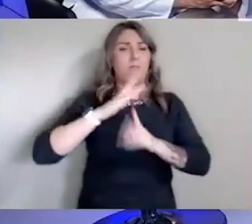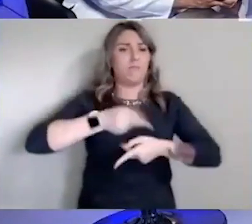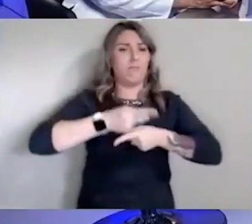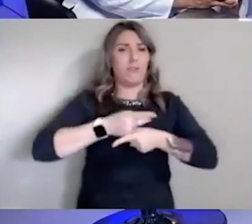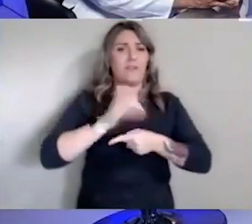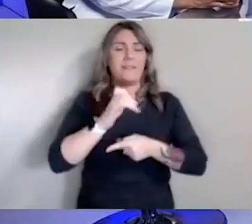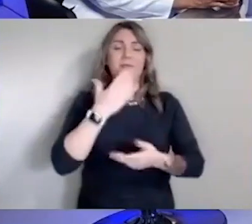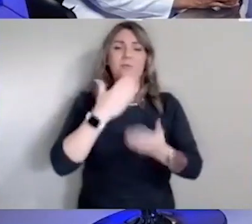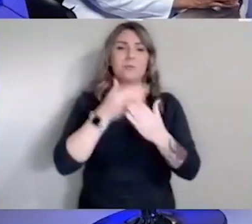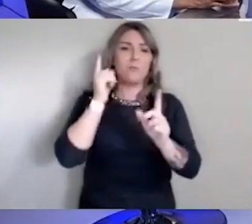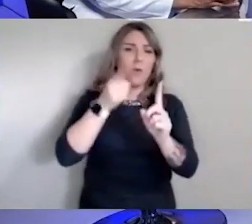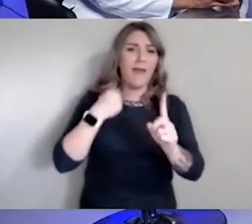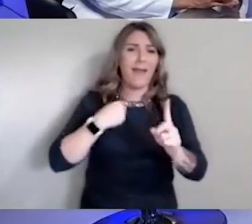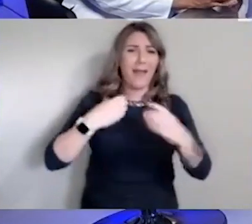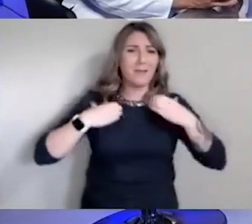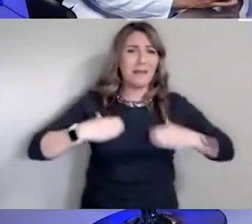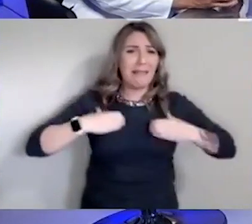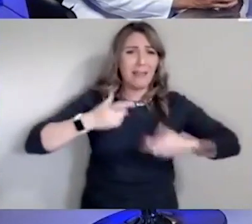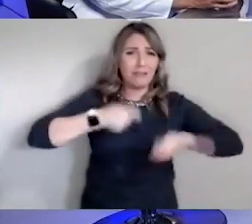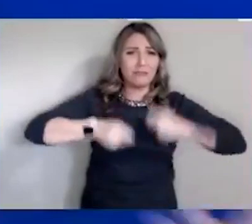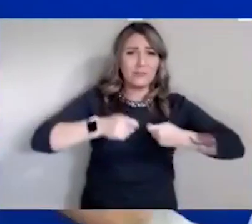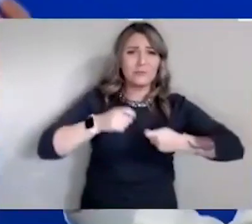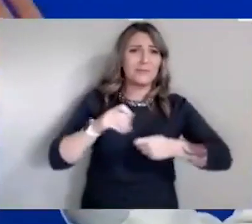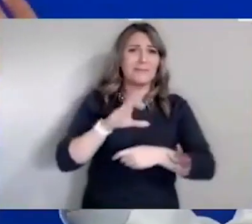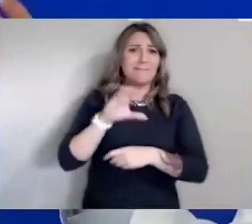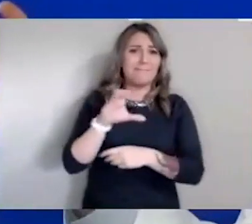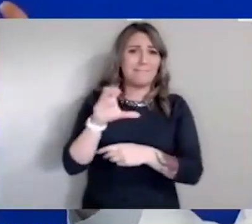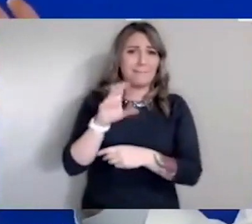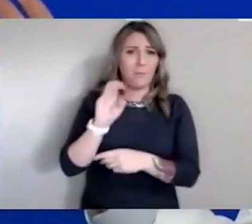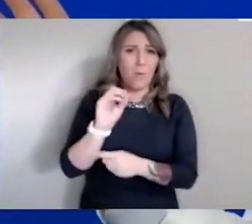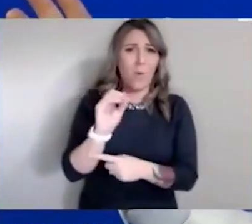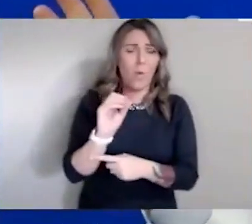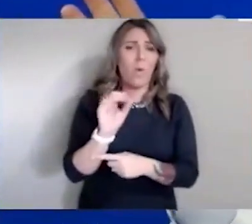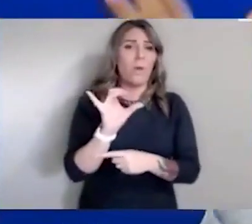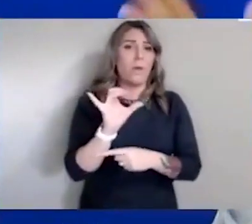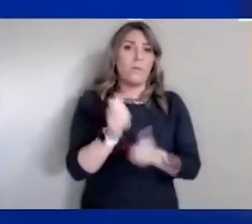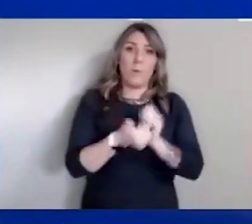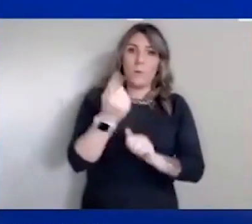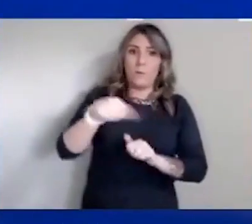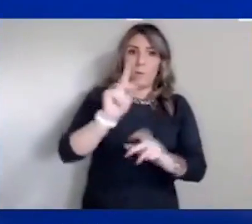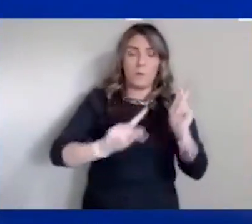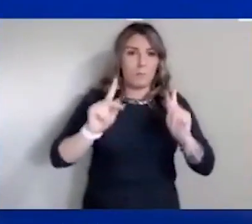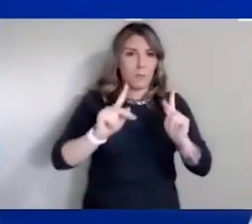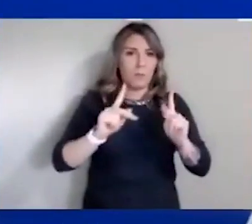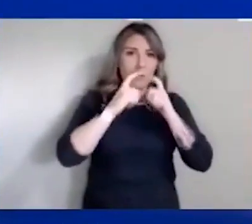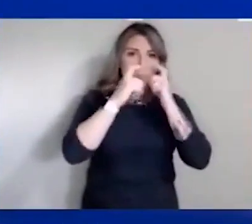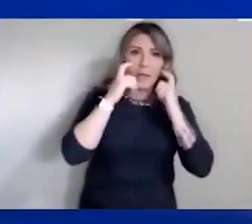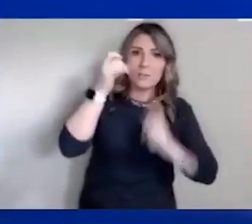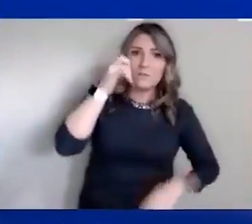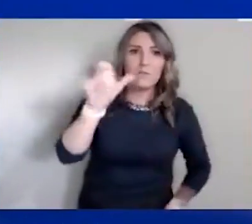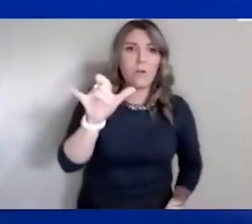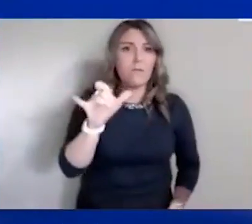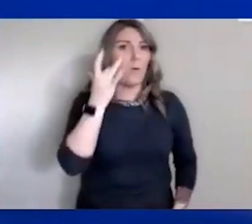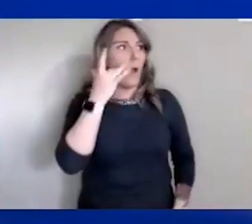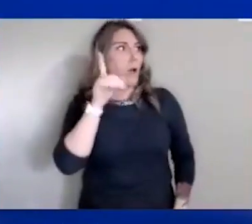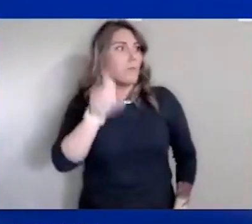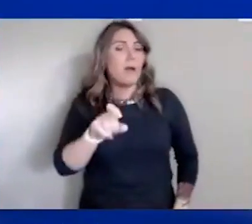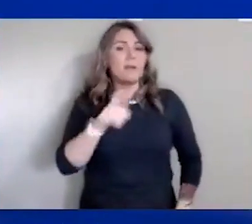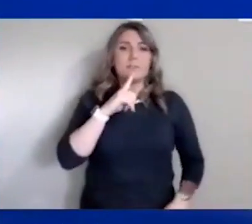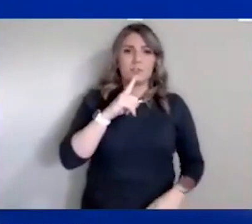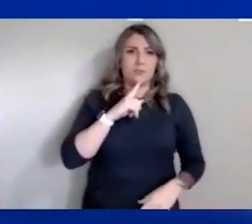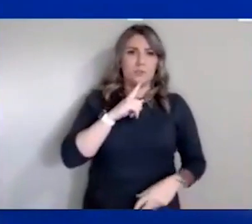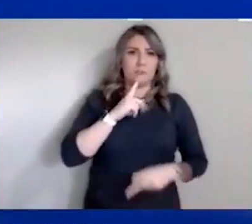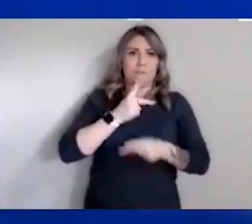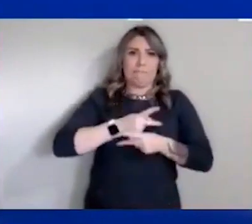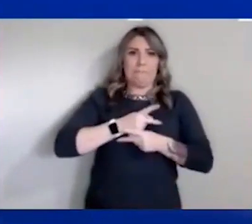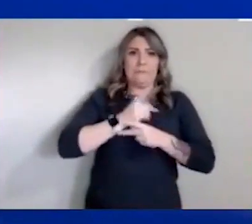lung transplant CF population, and most of those guys have been wearing masks forever because they have to wear masks in order to preserve their health on a day-to-day basis. In